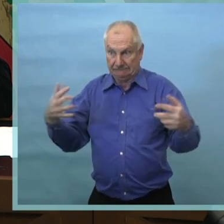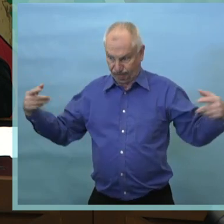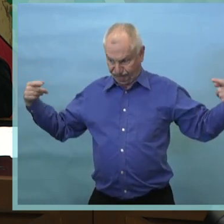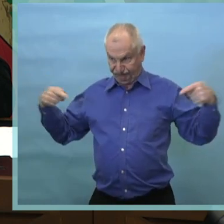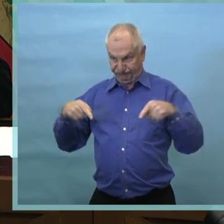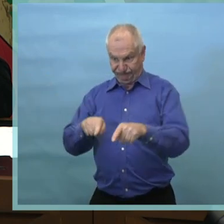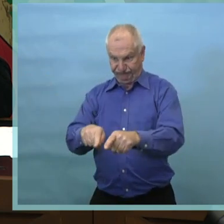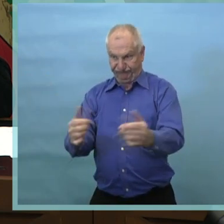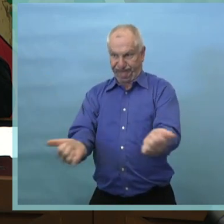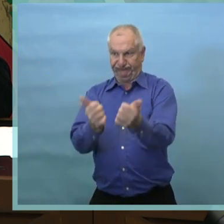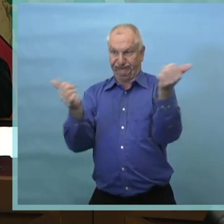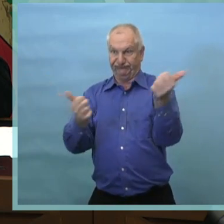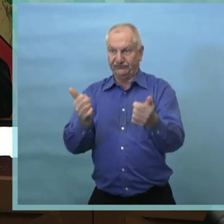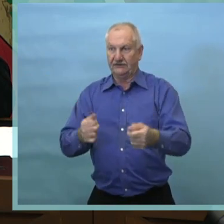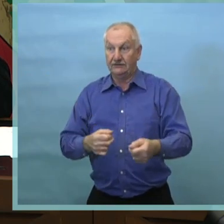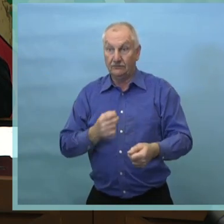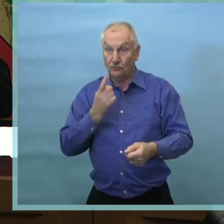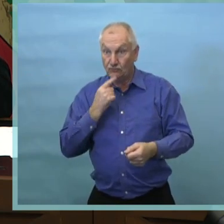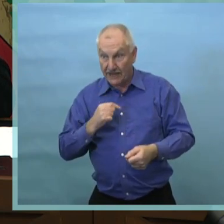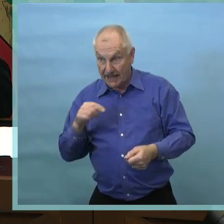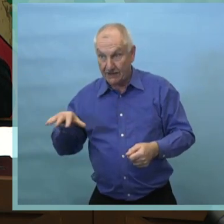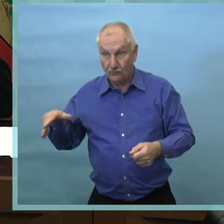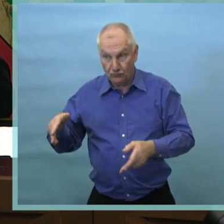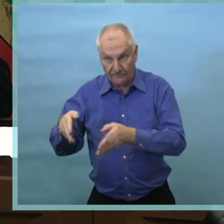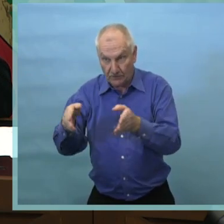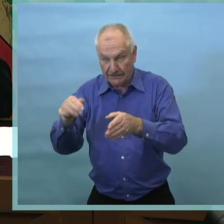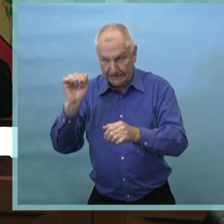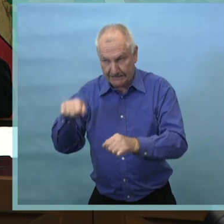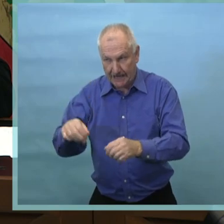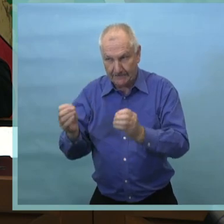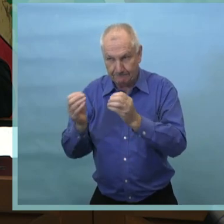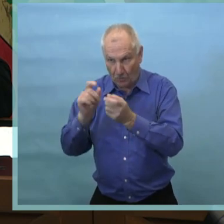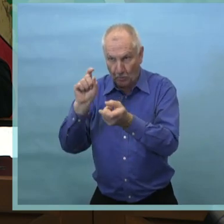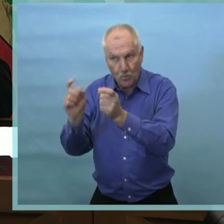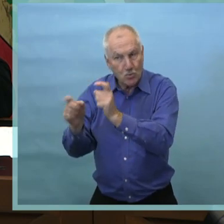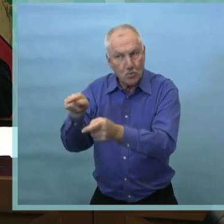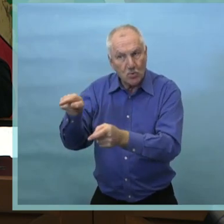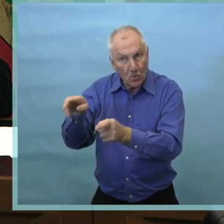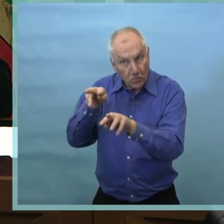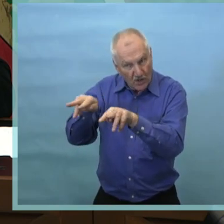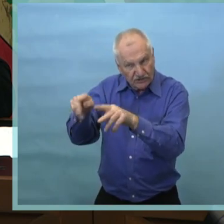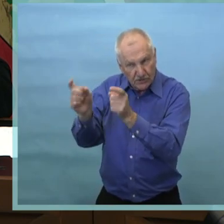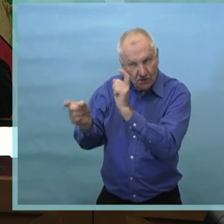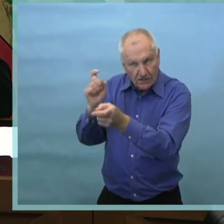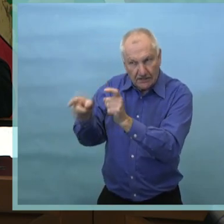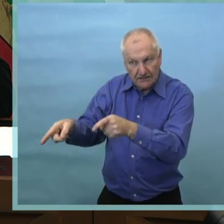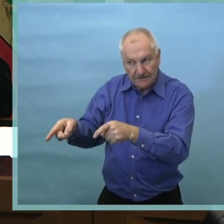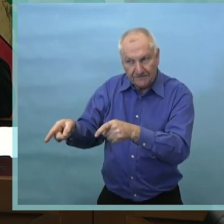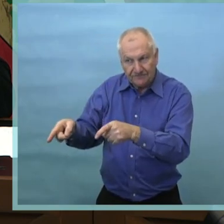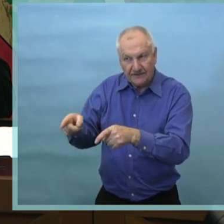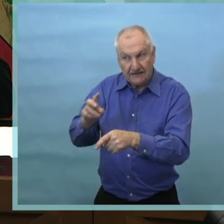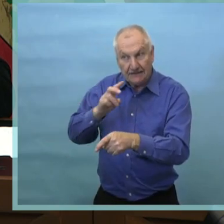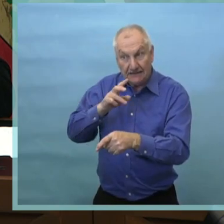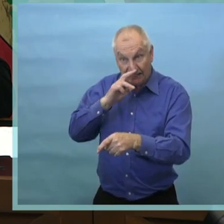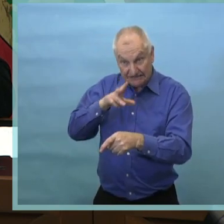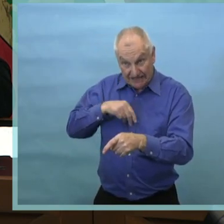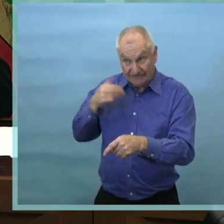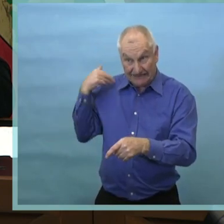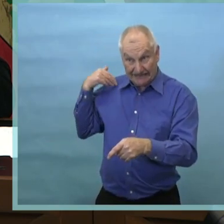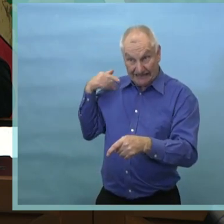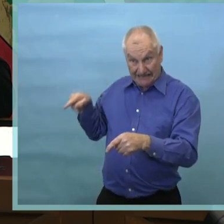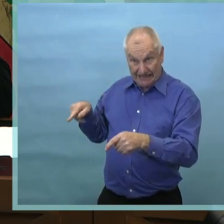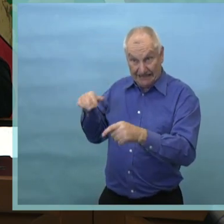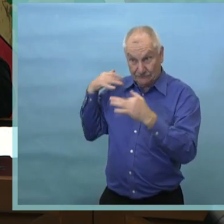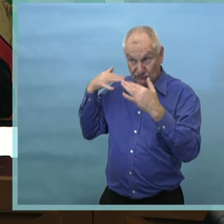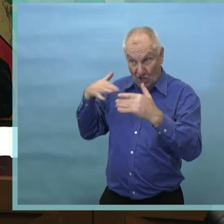be temperamental, and we have to be very careful. We keep an eye on it. Like in Thanksgiving, when we had that storm, we had to use the